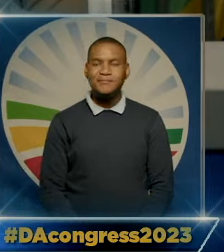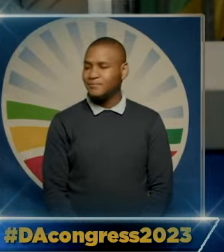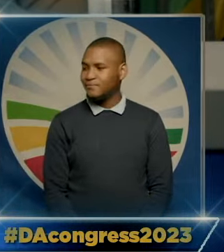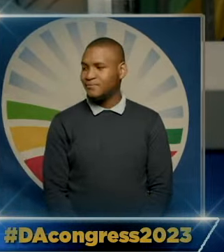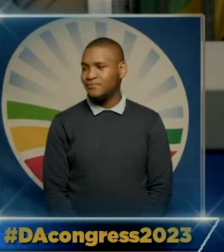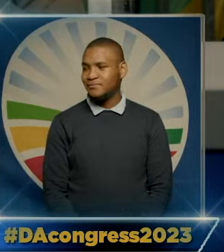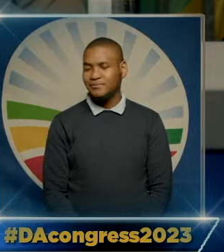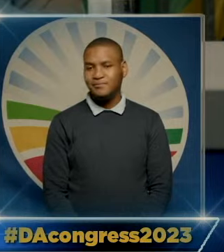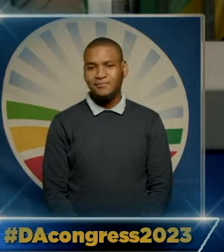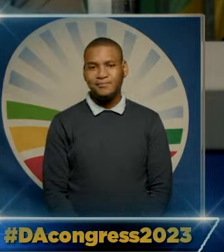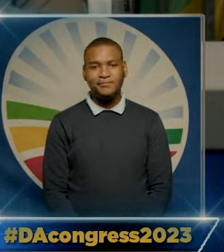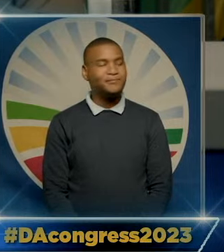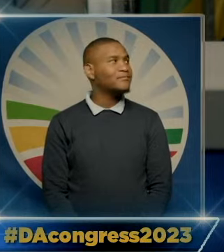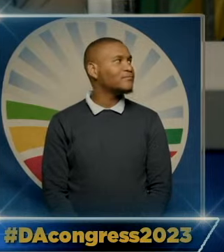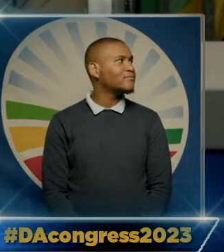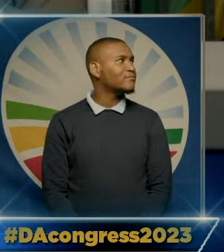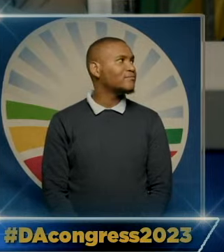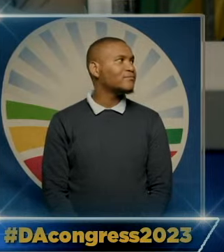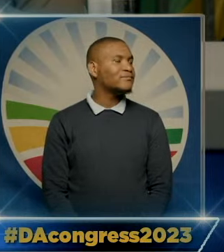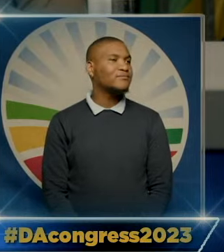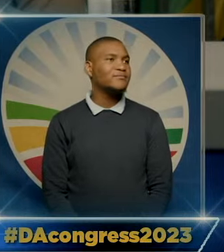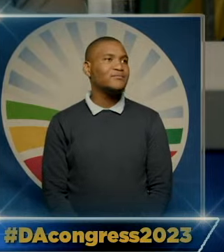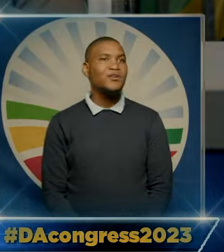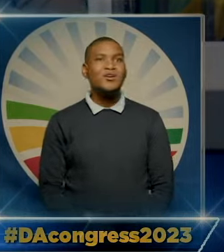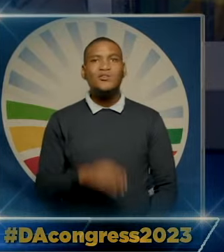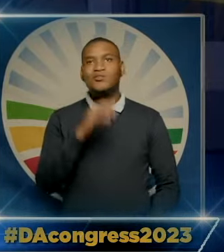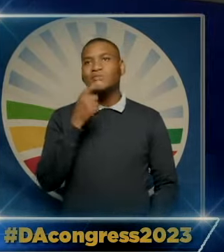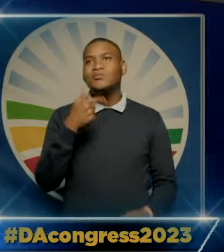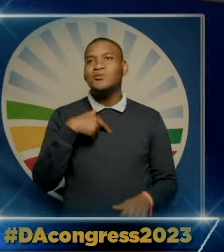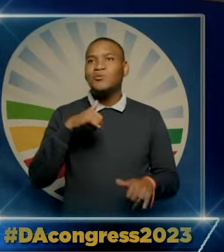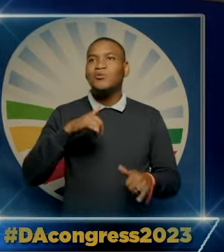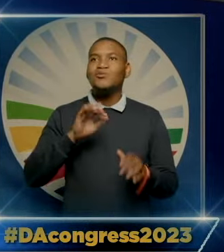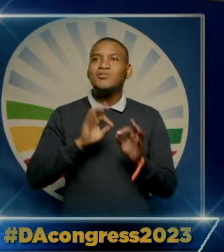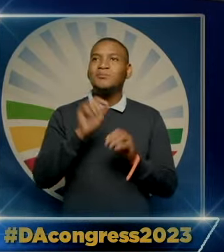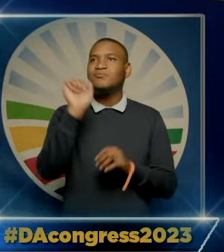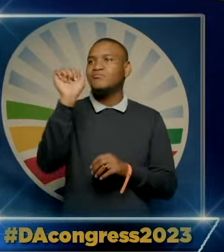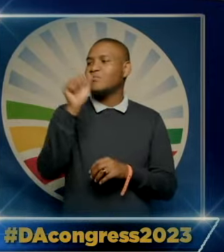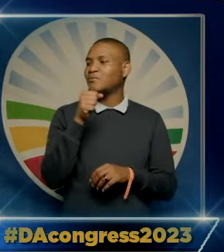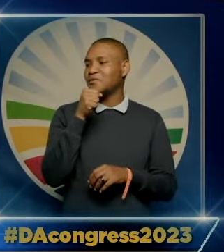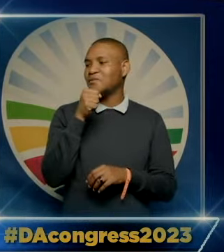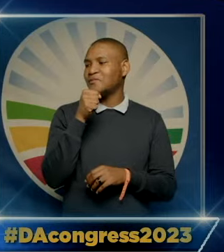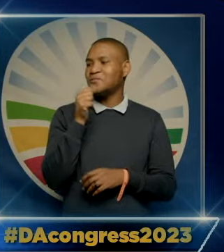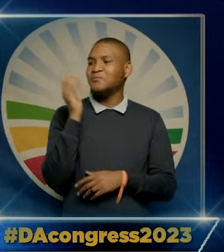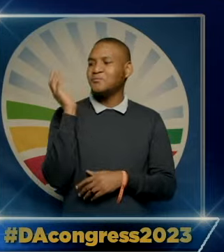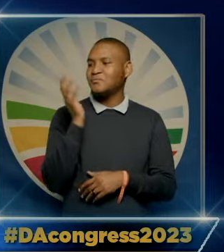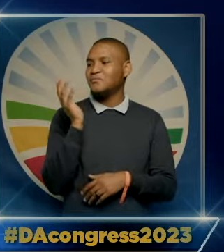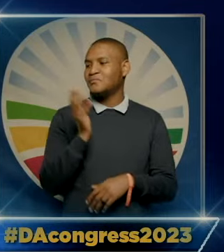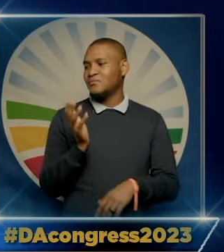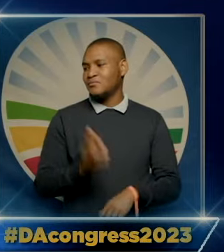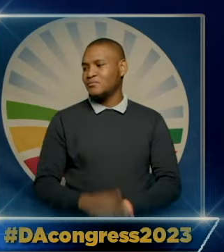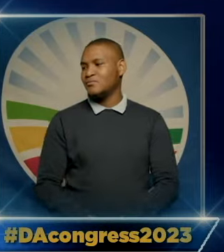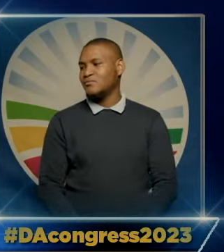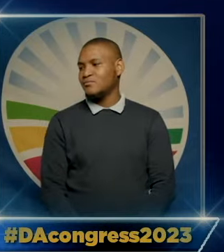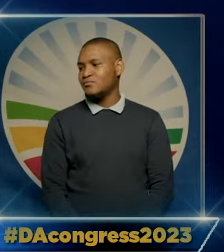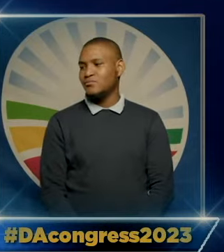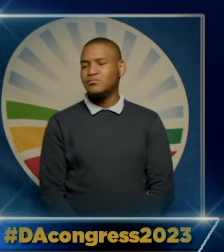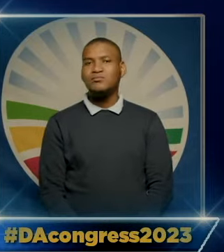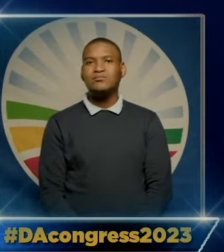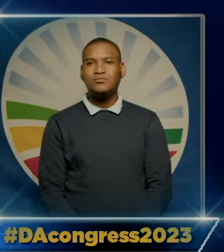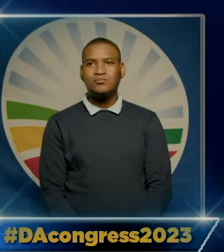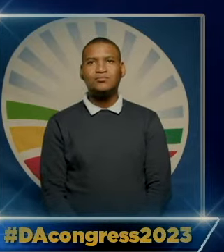Africa who've had the same leaders since their inception. So I think that we should be very proud of the constitutional values that we